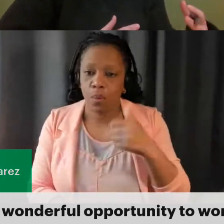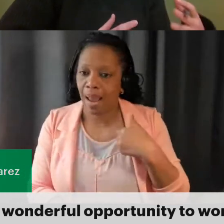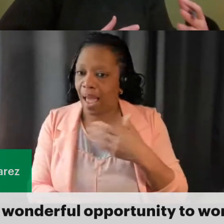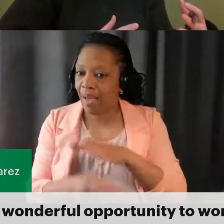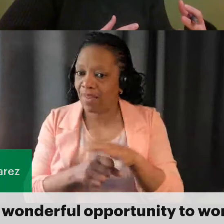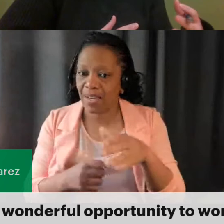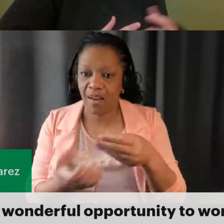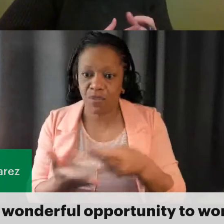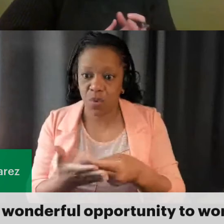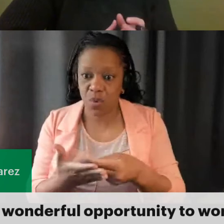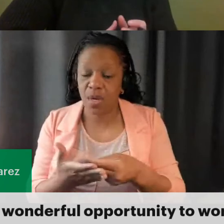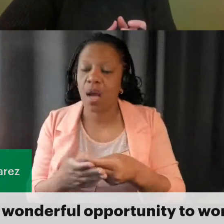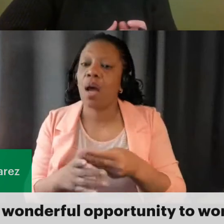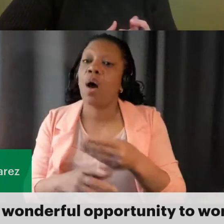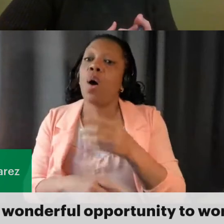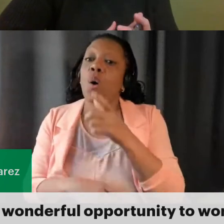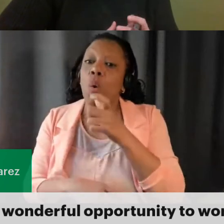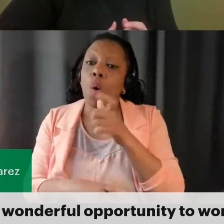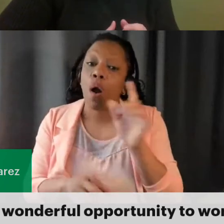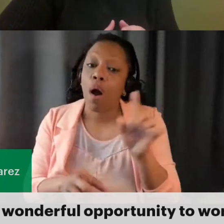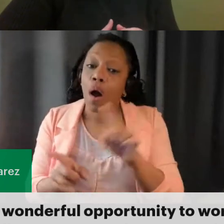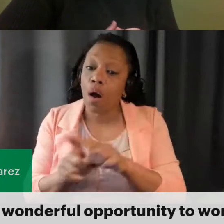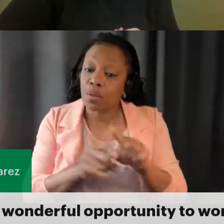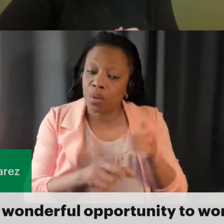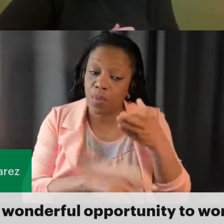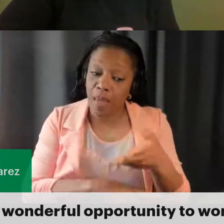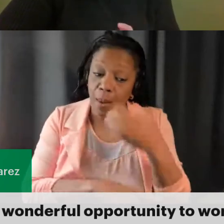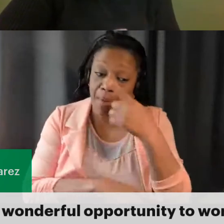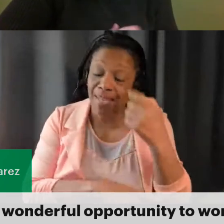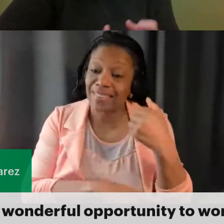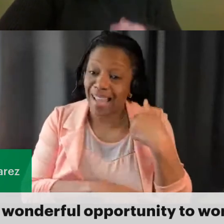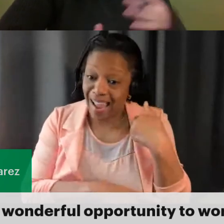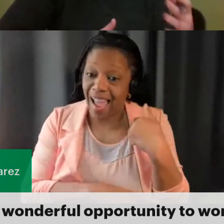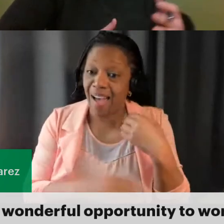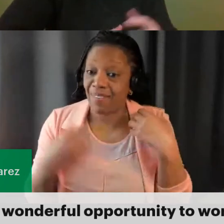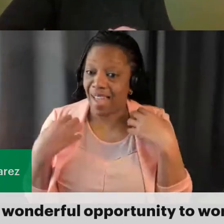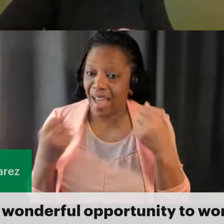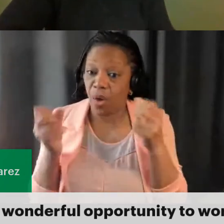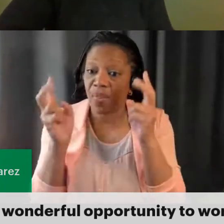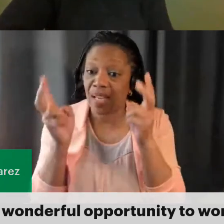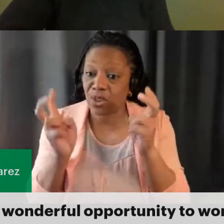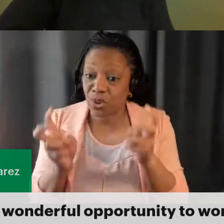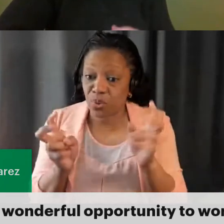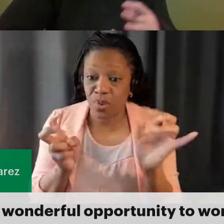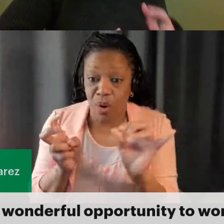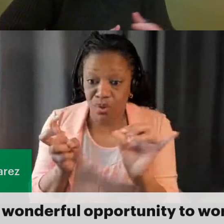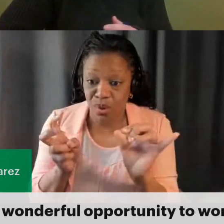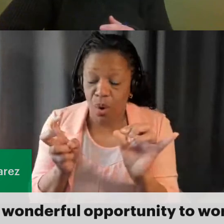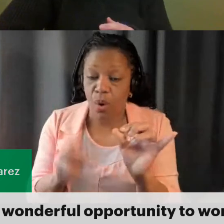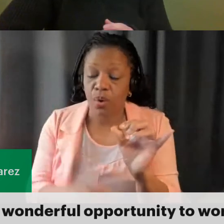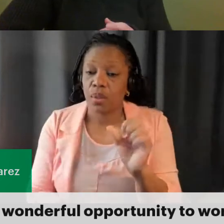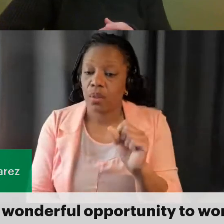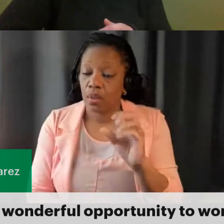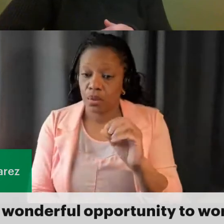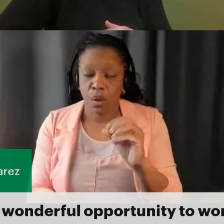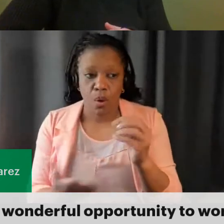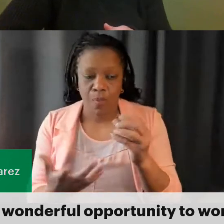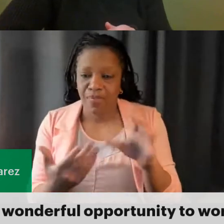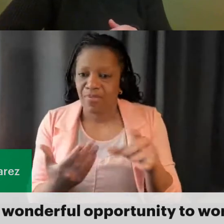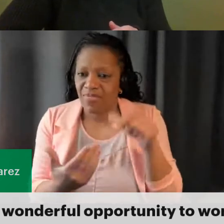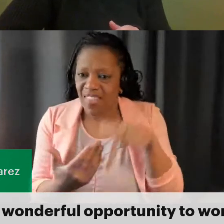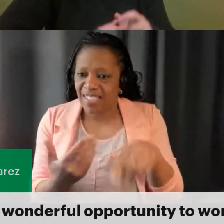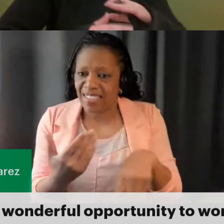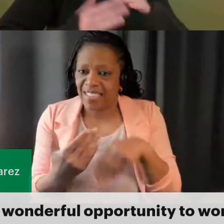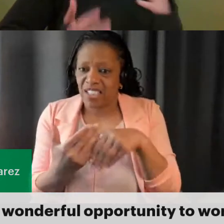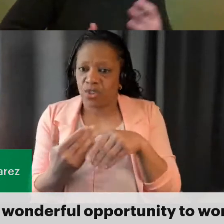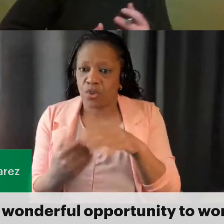facing health issues, and making sure that they're aware of this program, in addition to food pantry and food bank programs that the